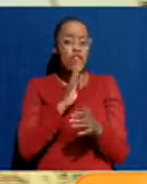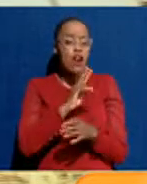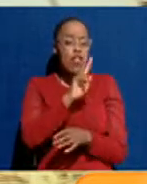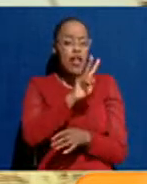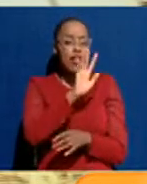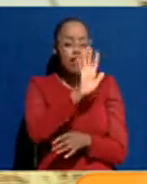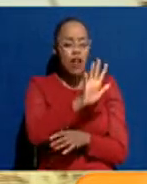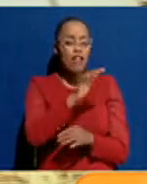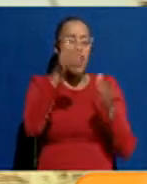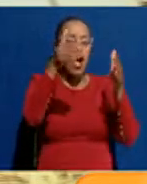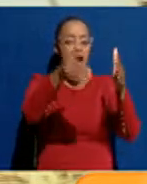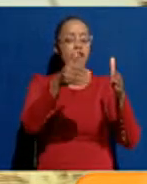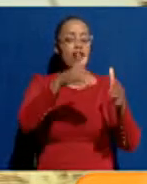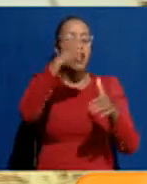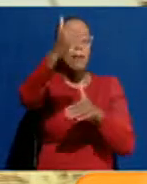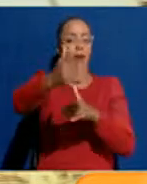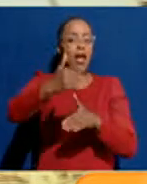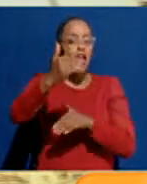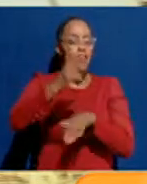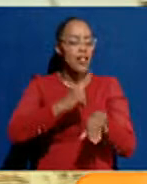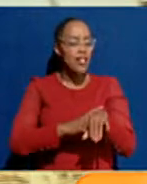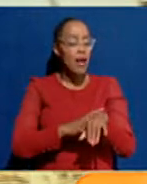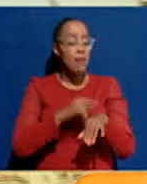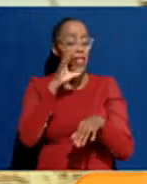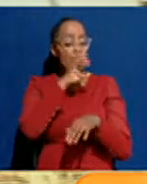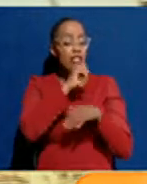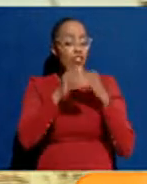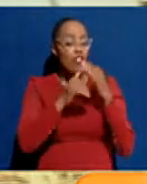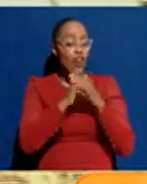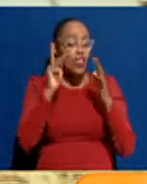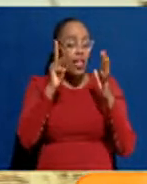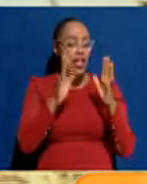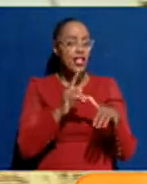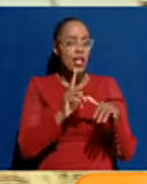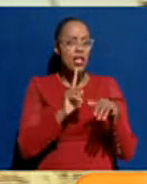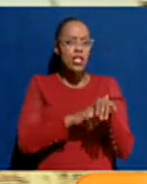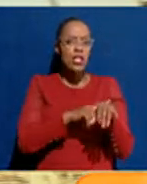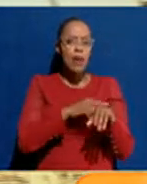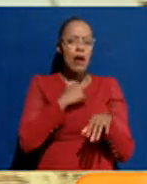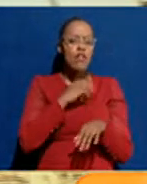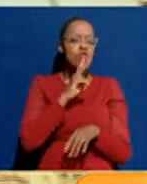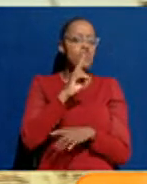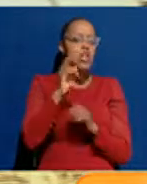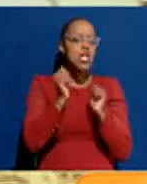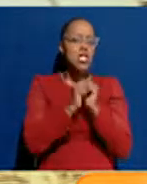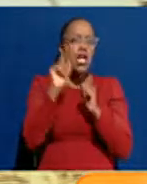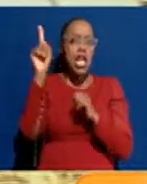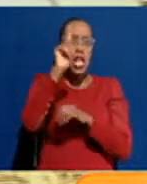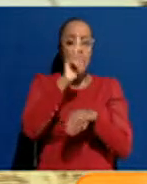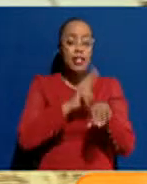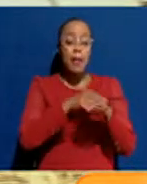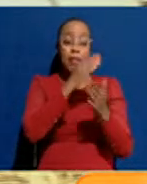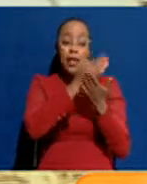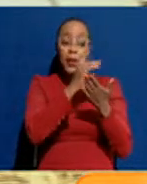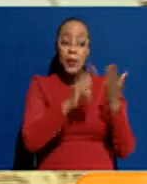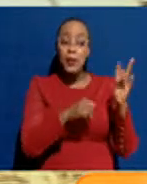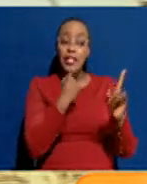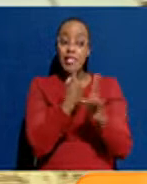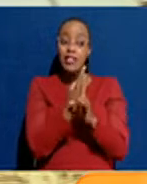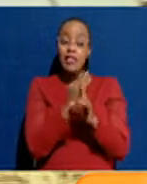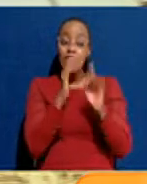wind available all the time. Mm-hmm. The assumption of every Kenyan is during the day you have the 210. The reality is so different from